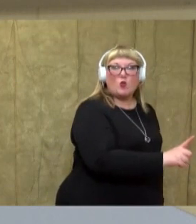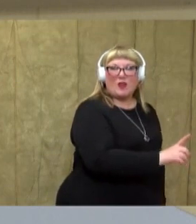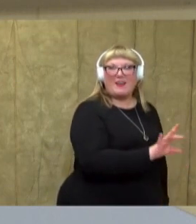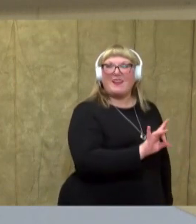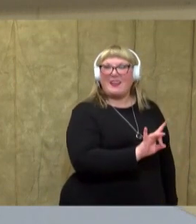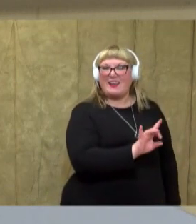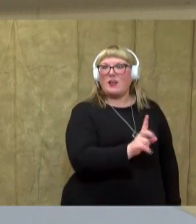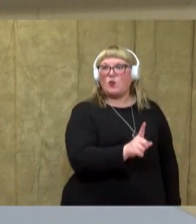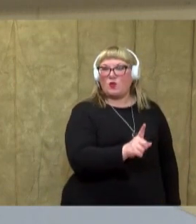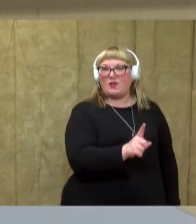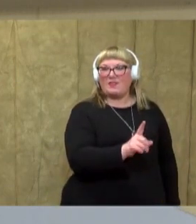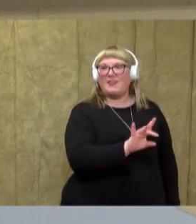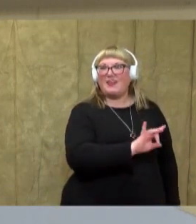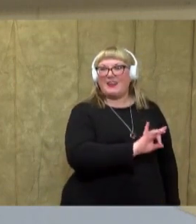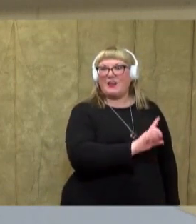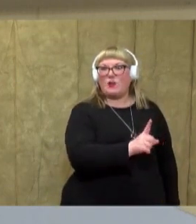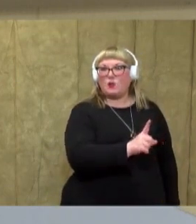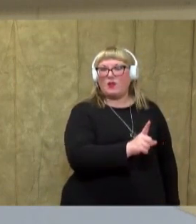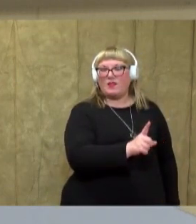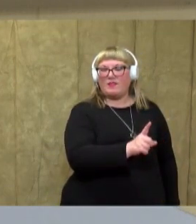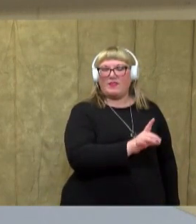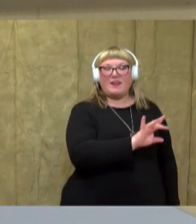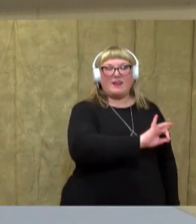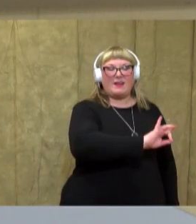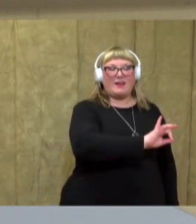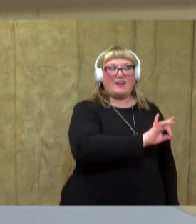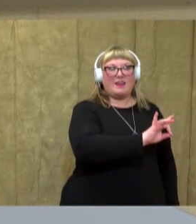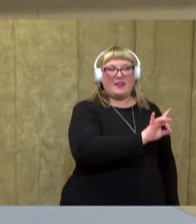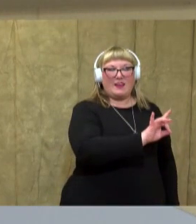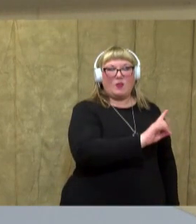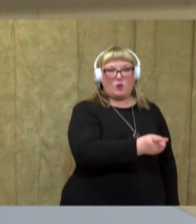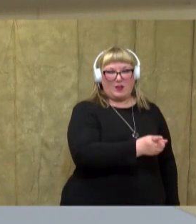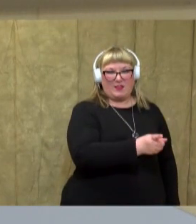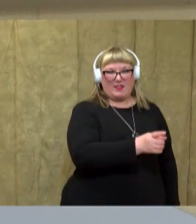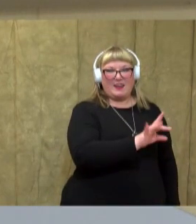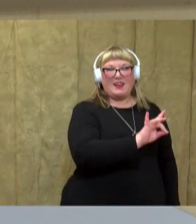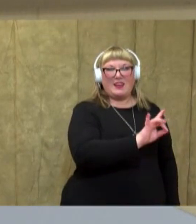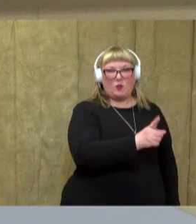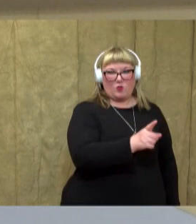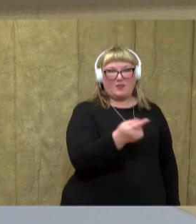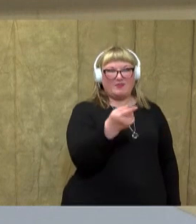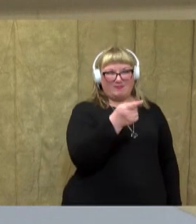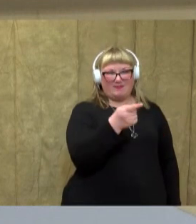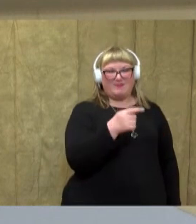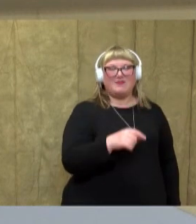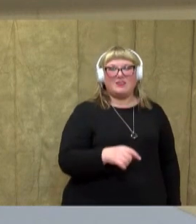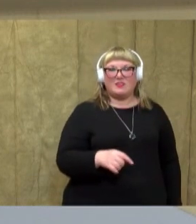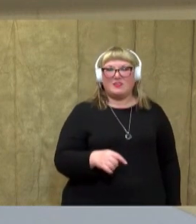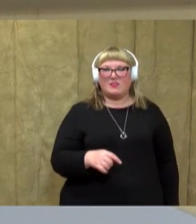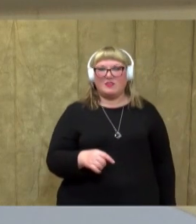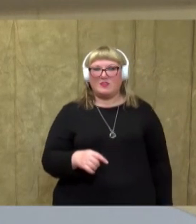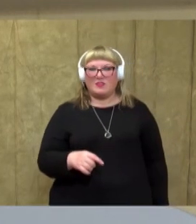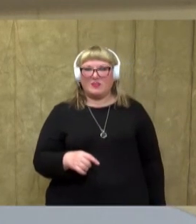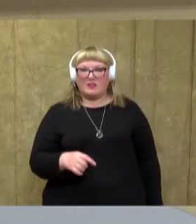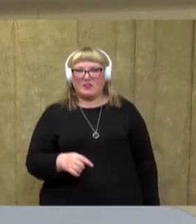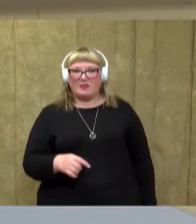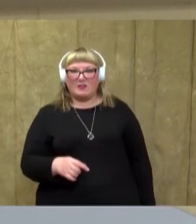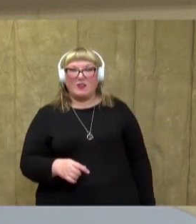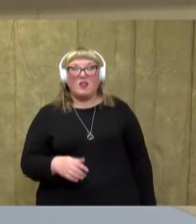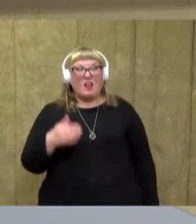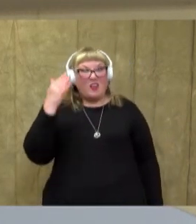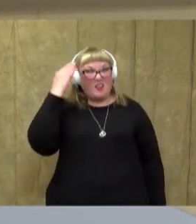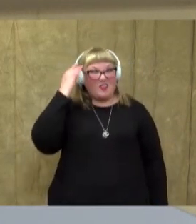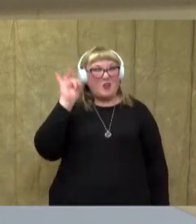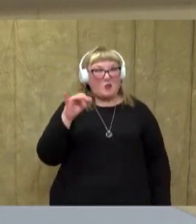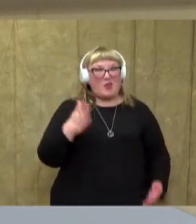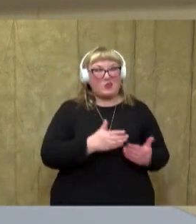81. Very good. Which one is 81? It's this one. And I'm going to leave this one up because it's